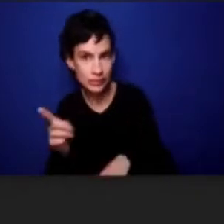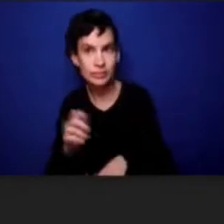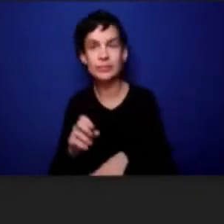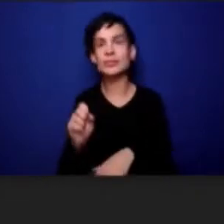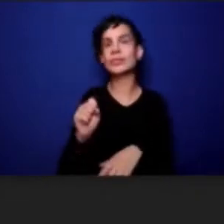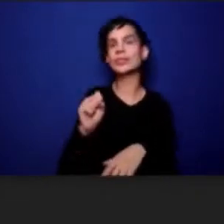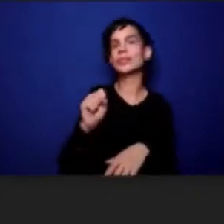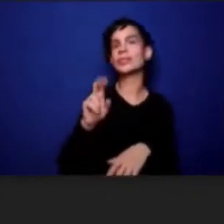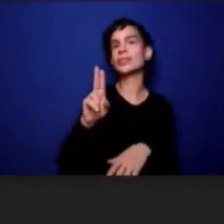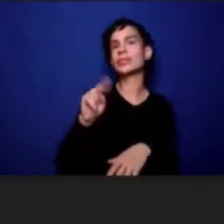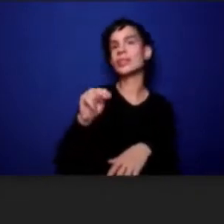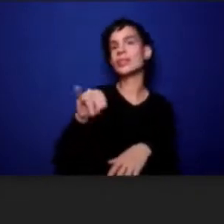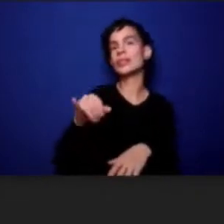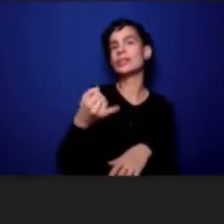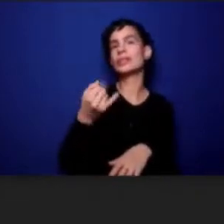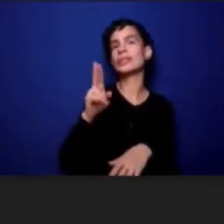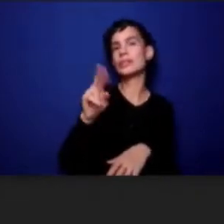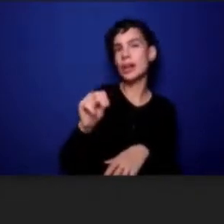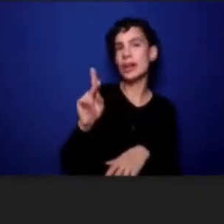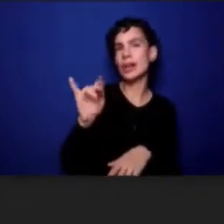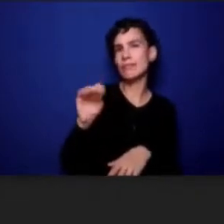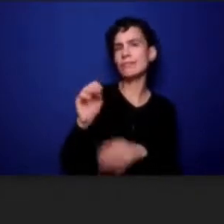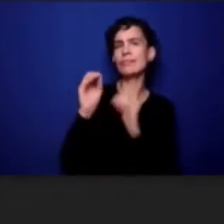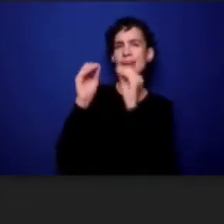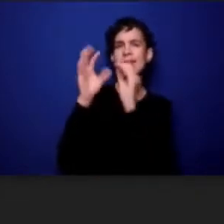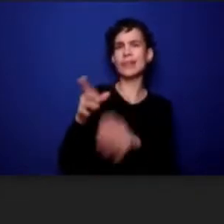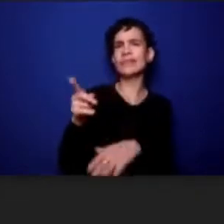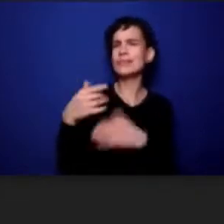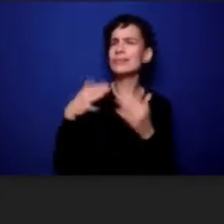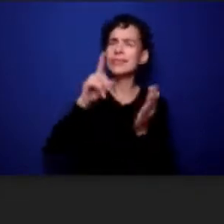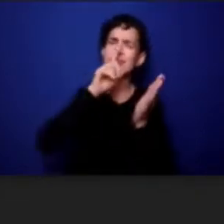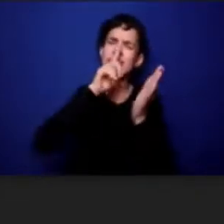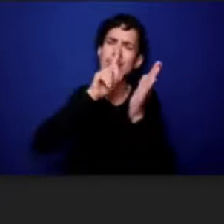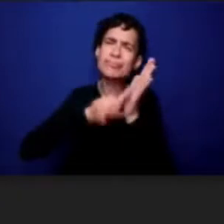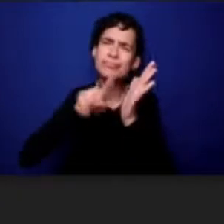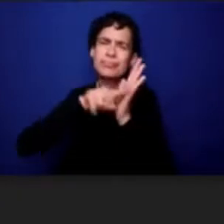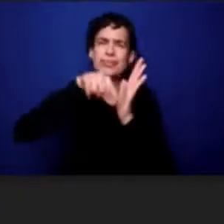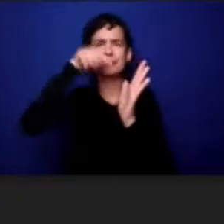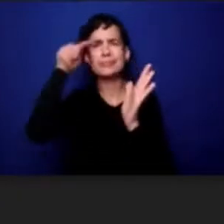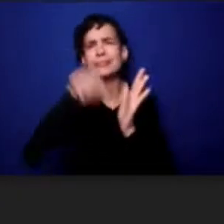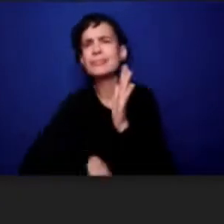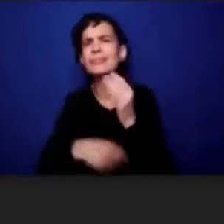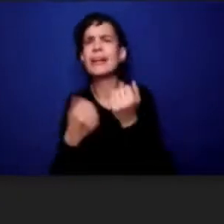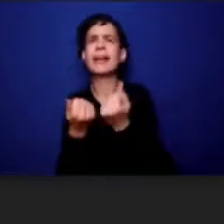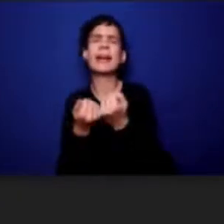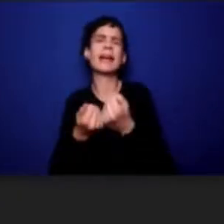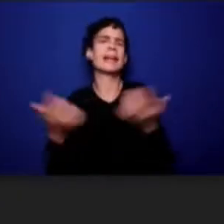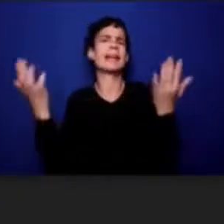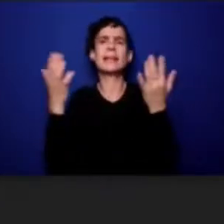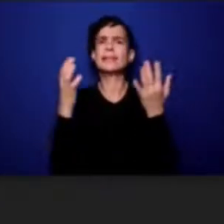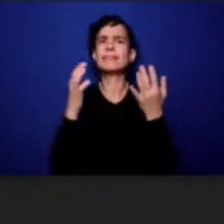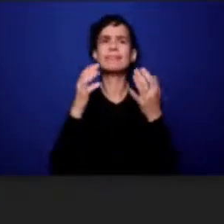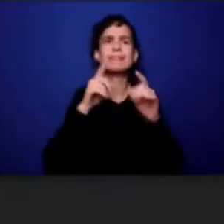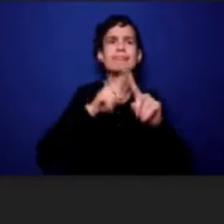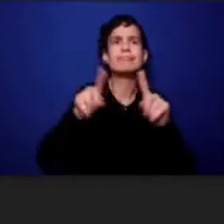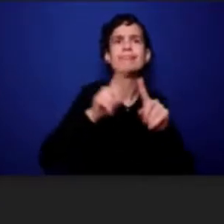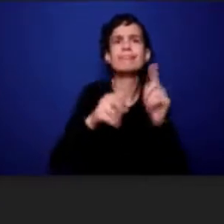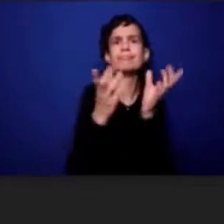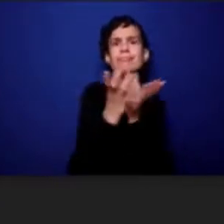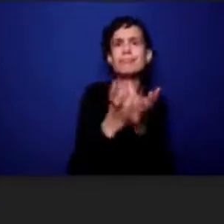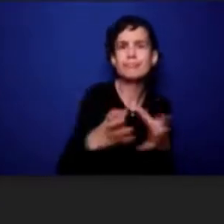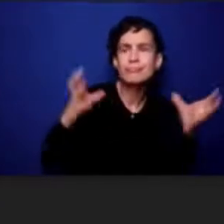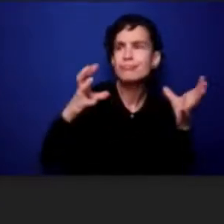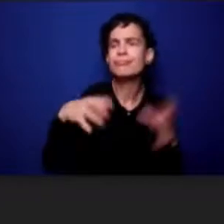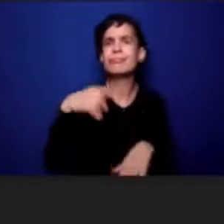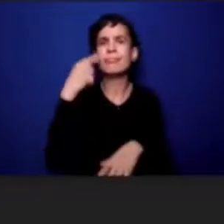and she suggested that I read about sort of Greek vases with eyes on them, and ever since then I've been obsessed with Greek vases with eyes, but sort of her